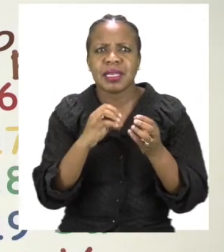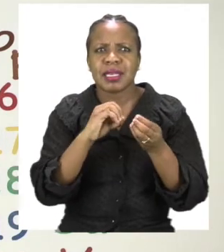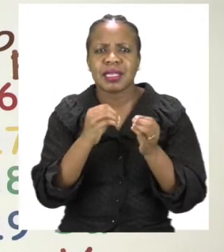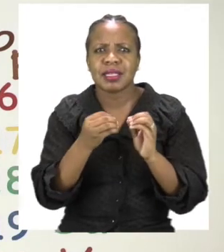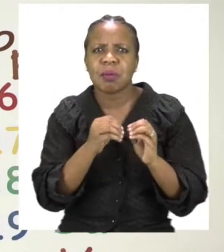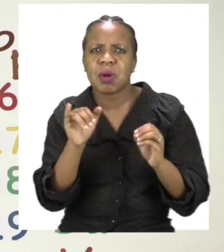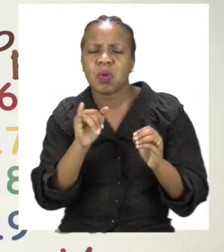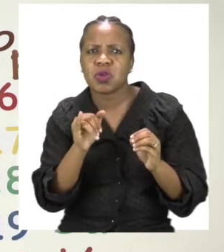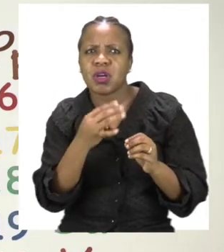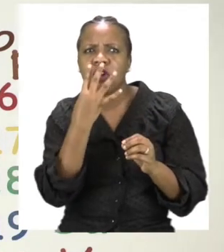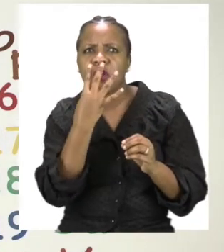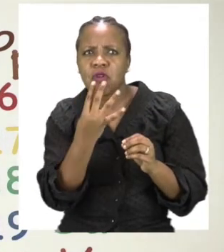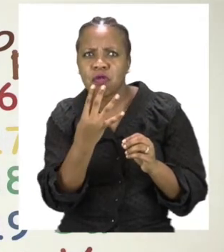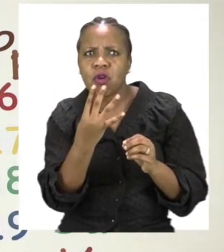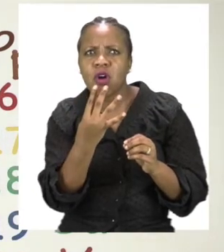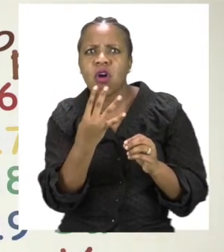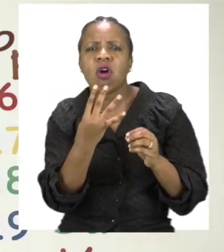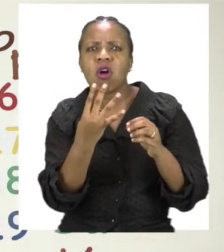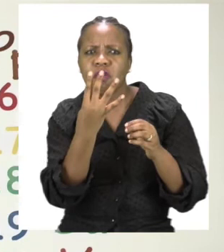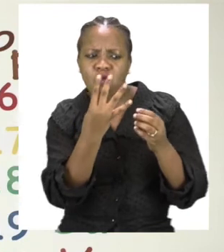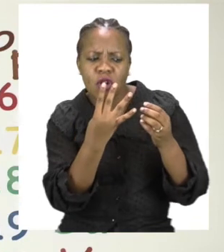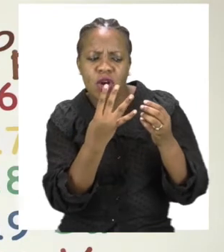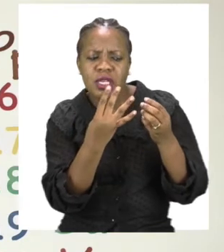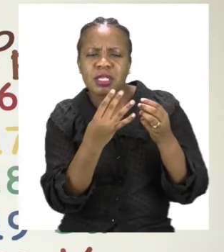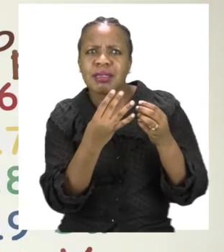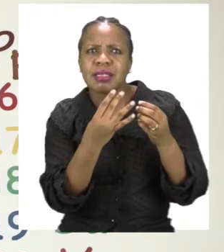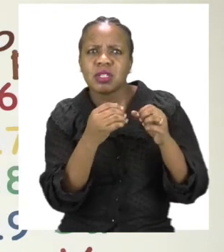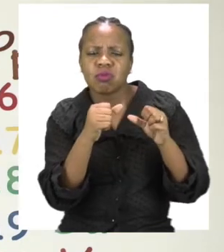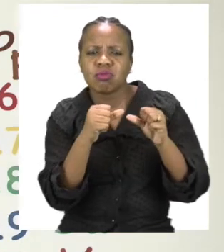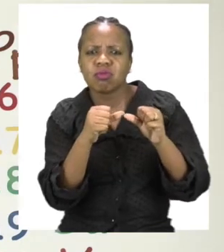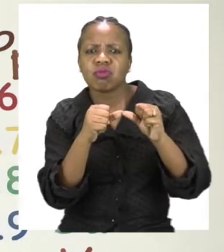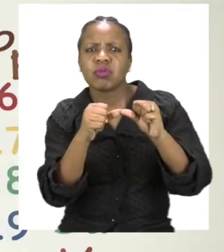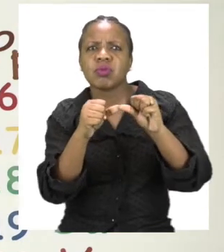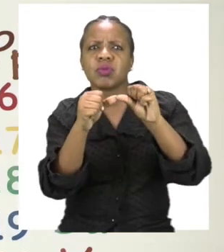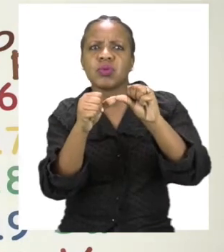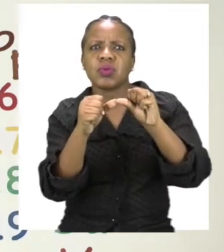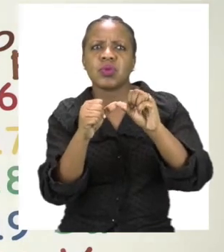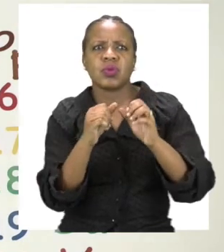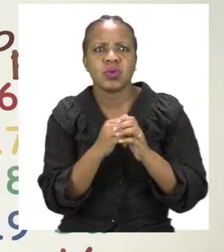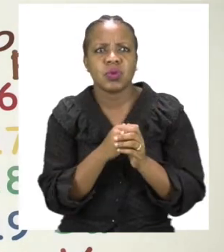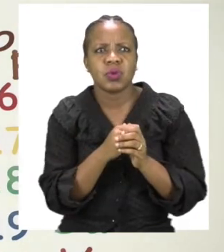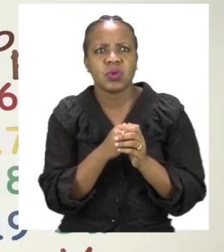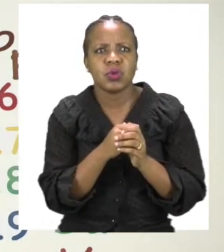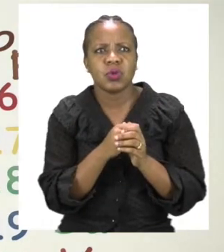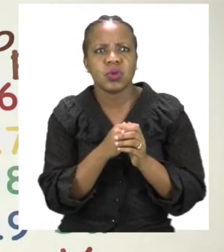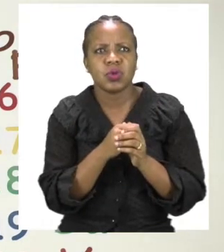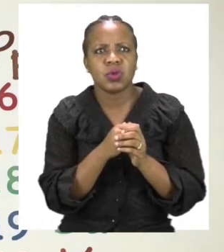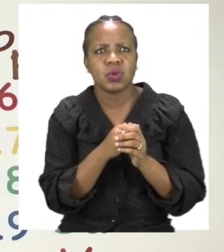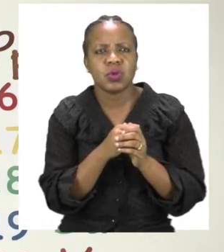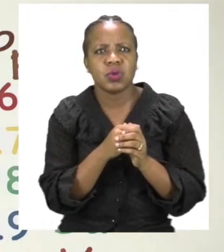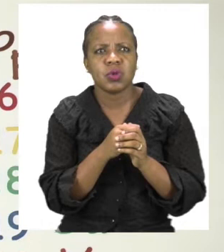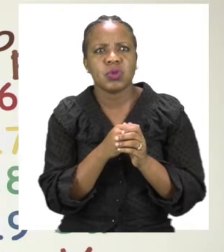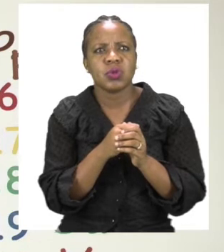at 4 and then count on. But instead of counting on, we're going to say 1,